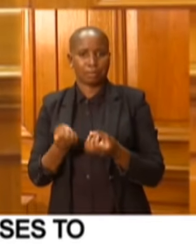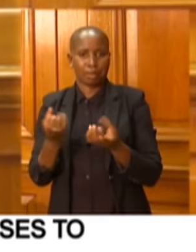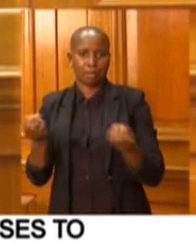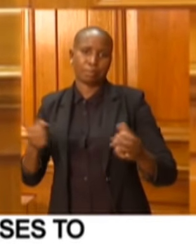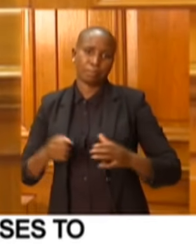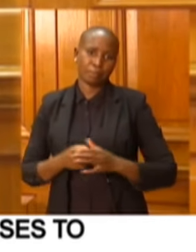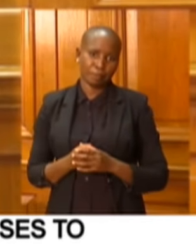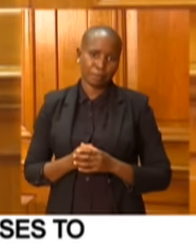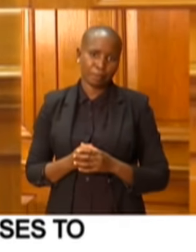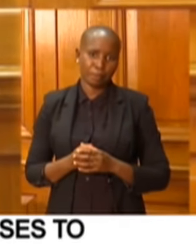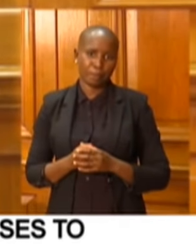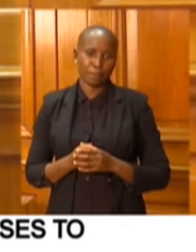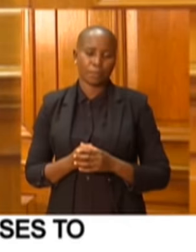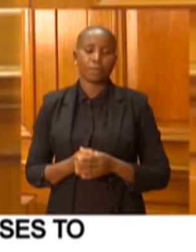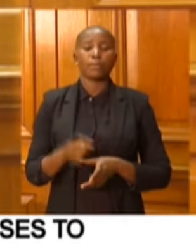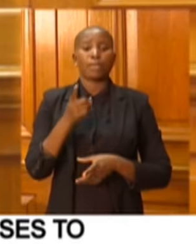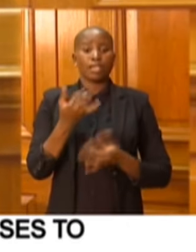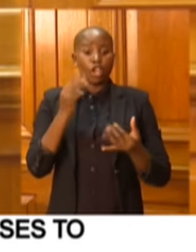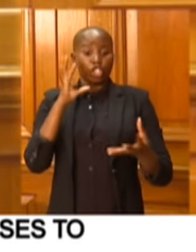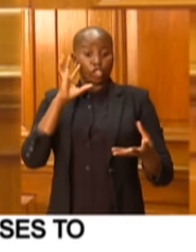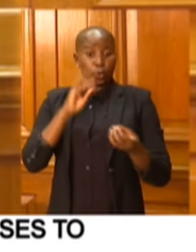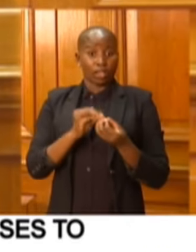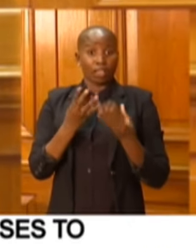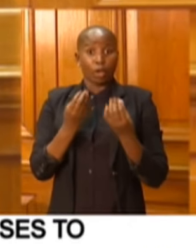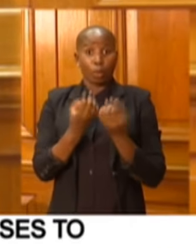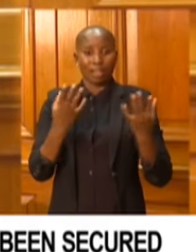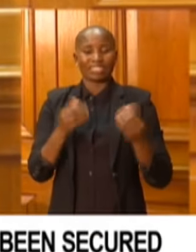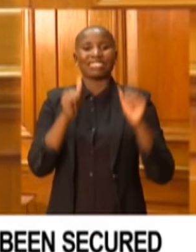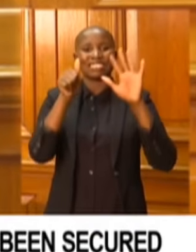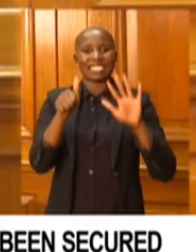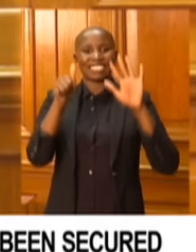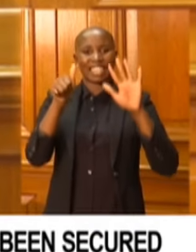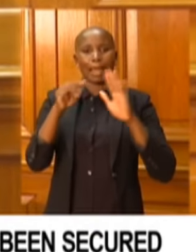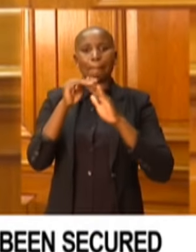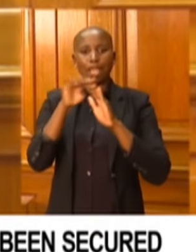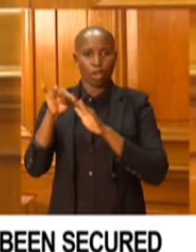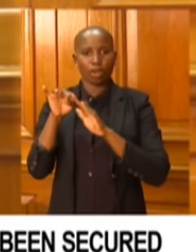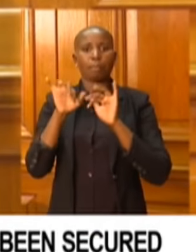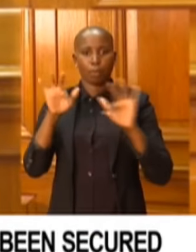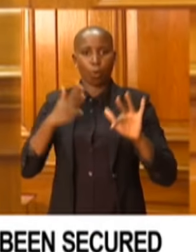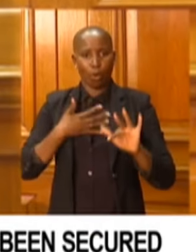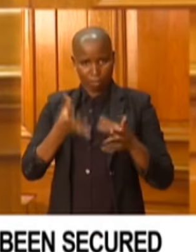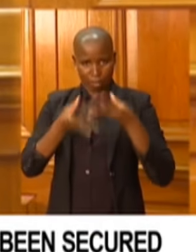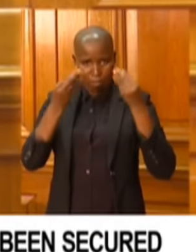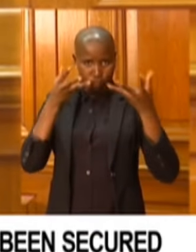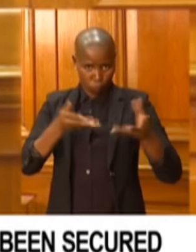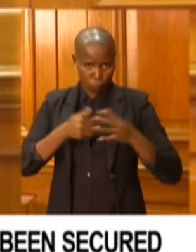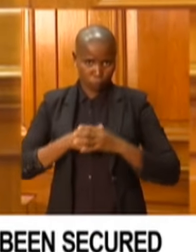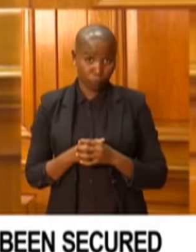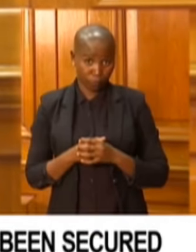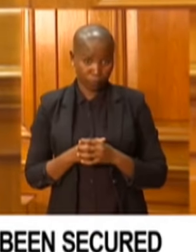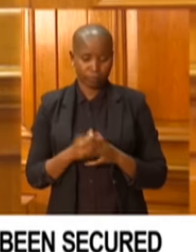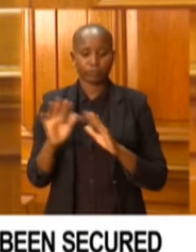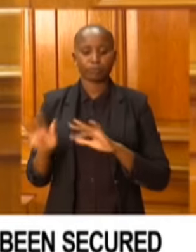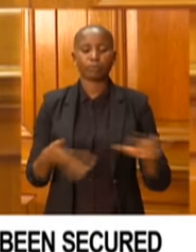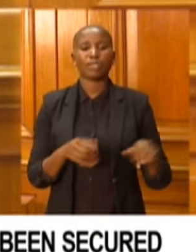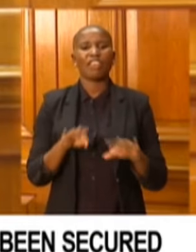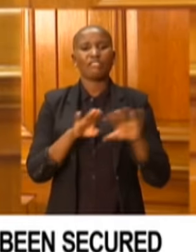we plan to reach in this phase is around 16 million people. In phase 3,